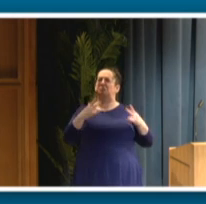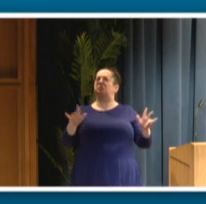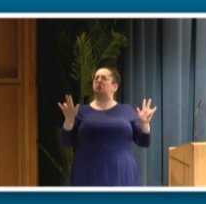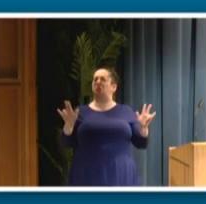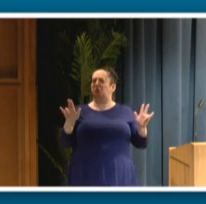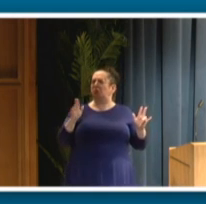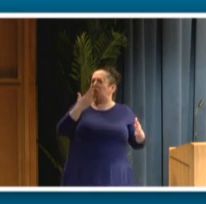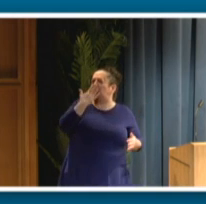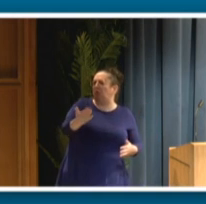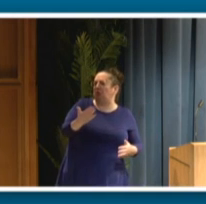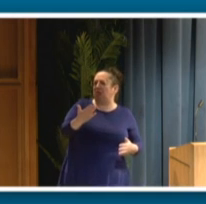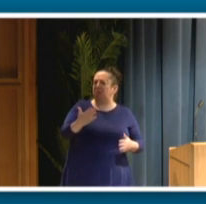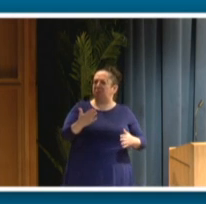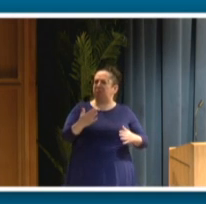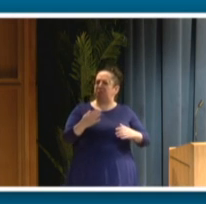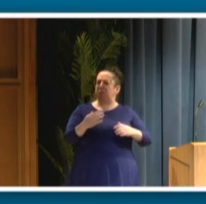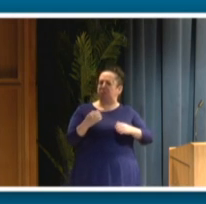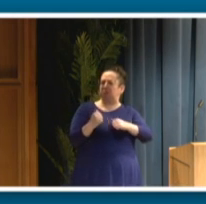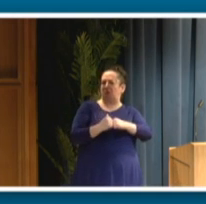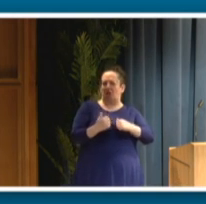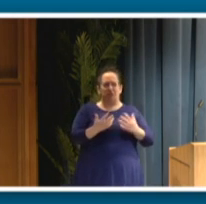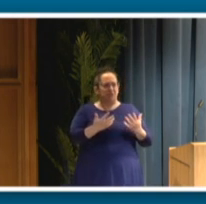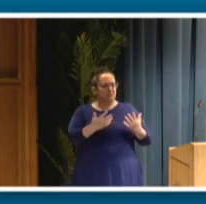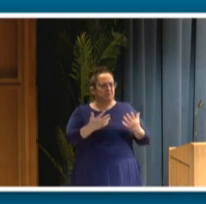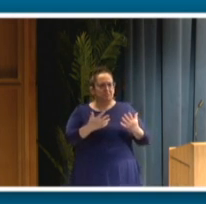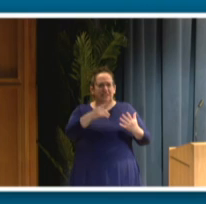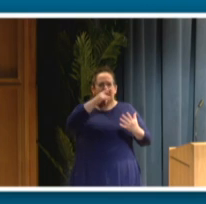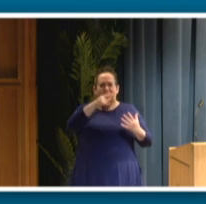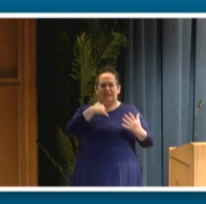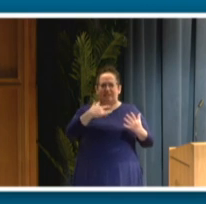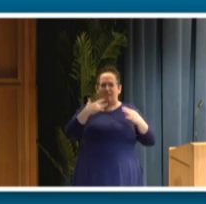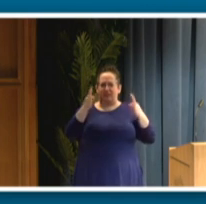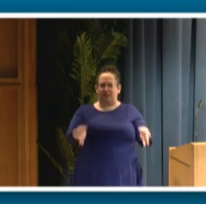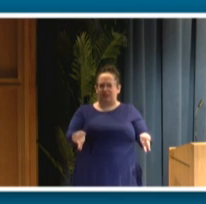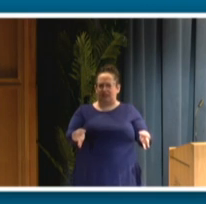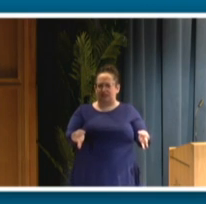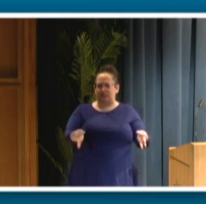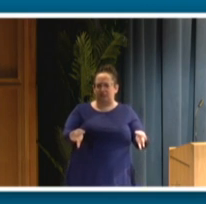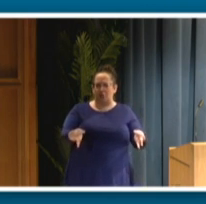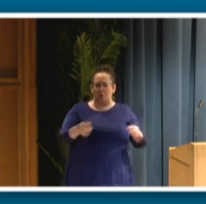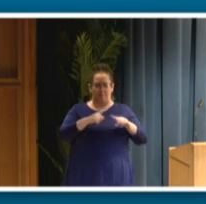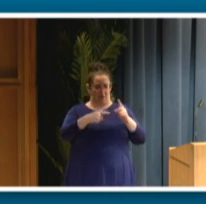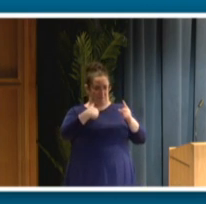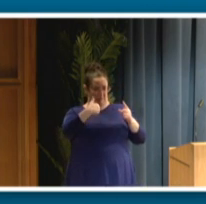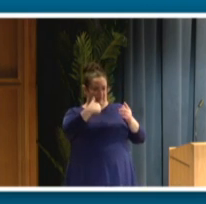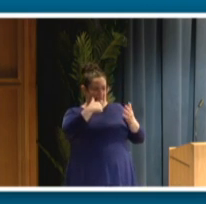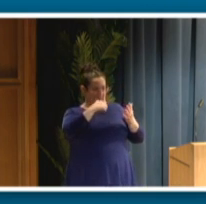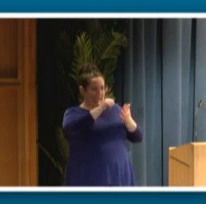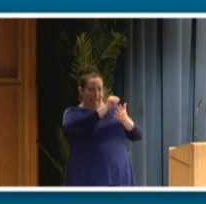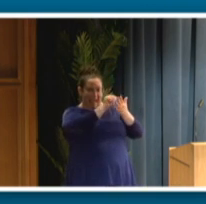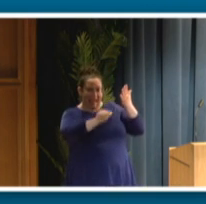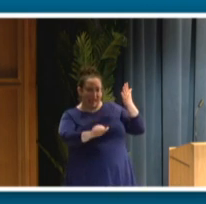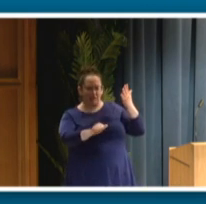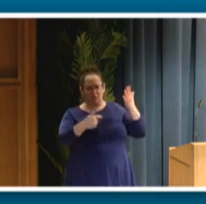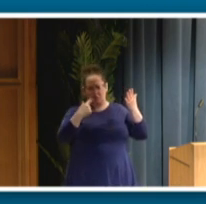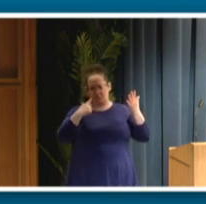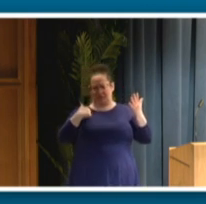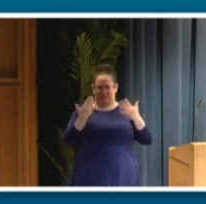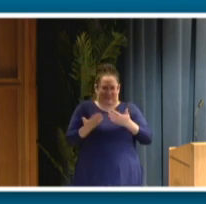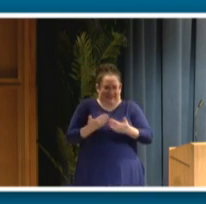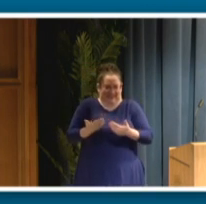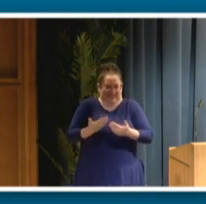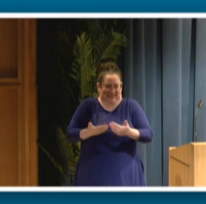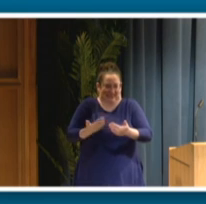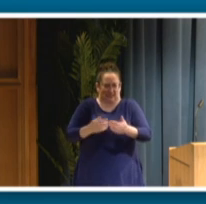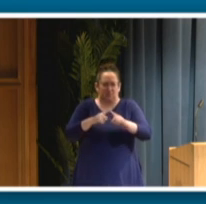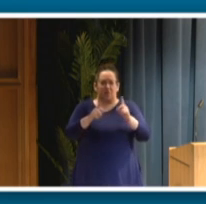kid. He probably got, and I'm like, no, I don't. I never ever have I had straight A's ever. Elementary school was a breeze, and